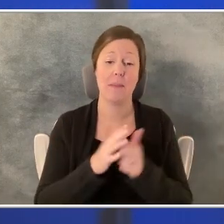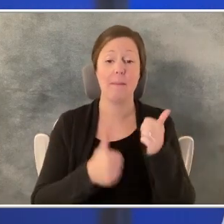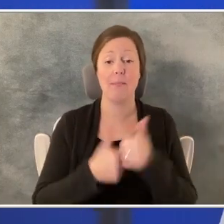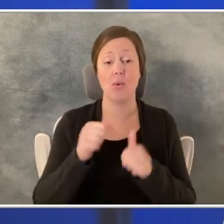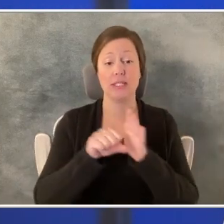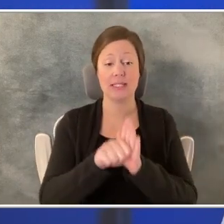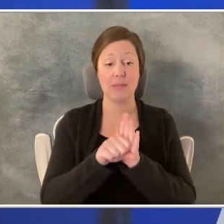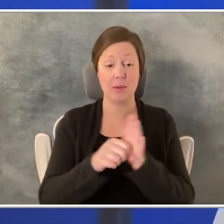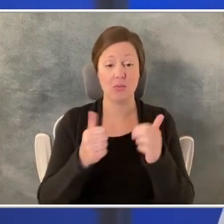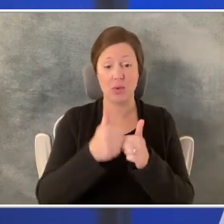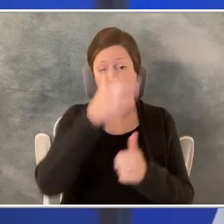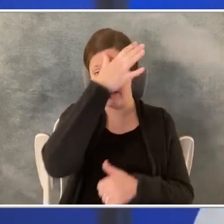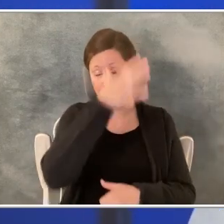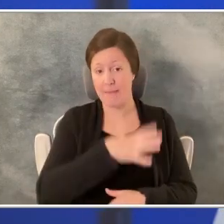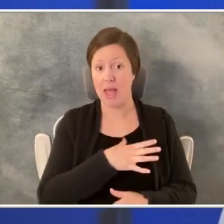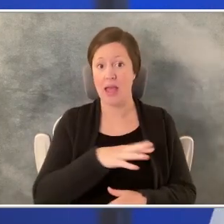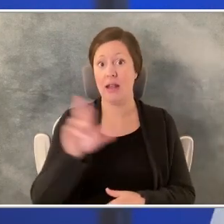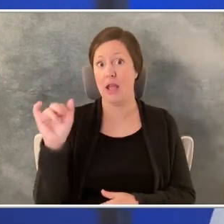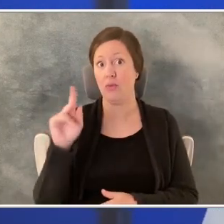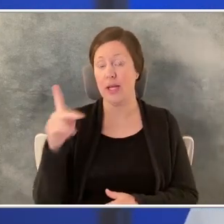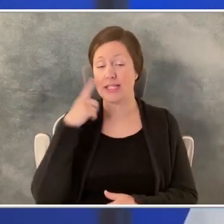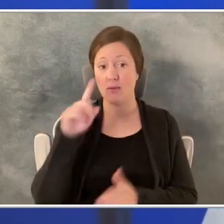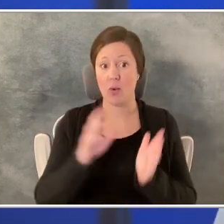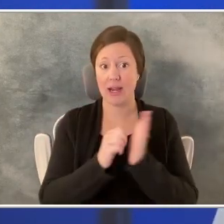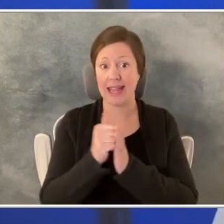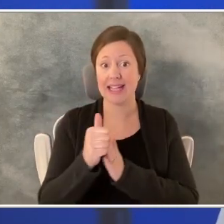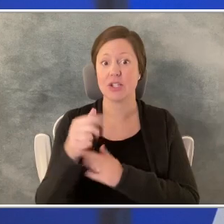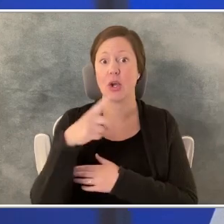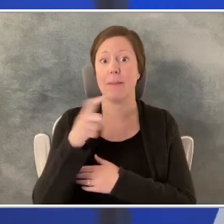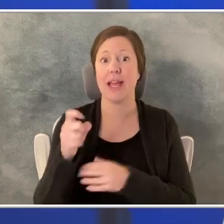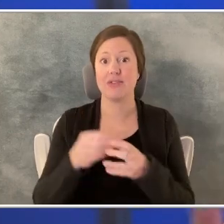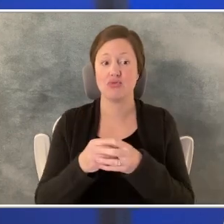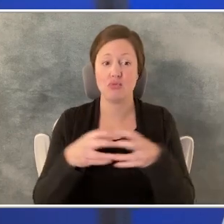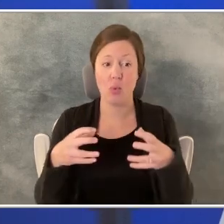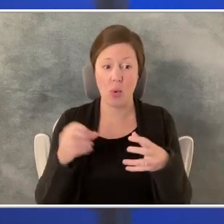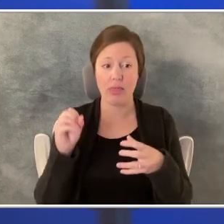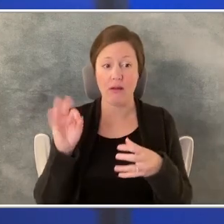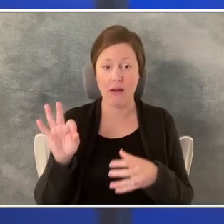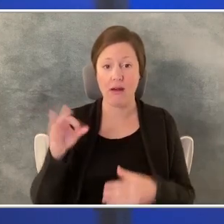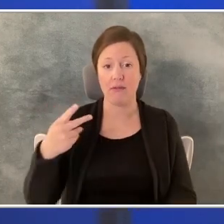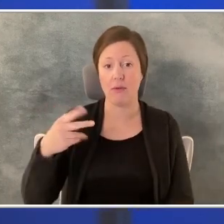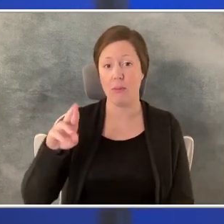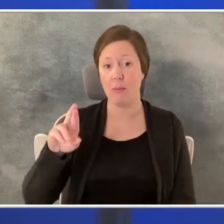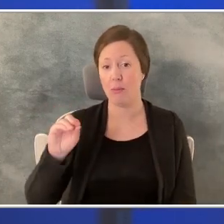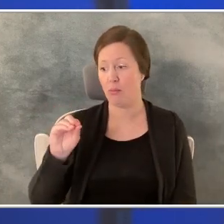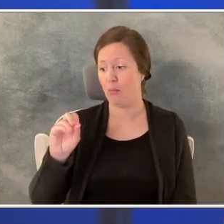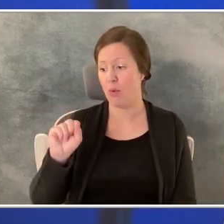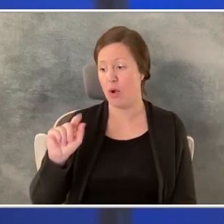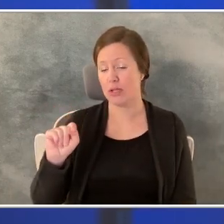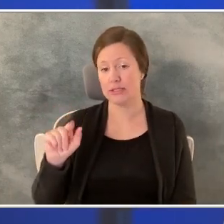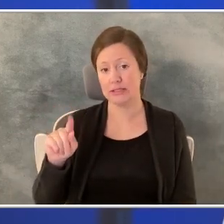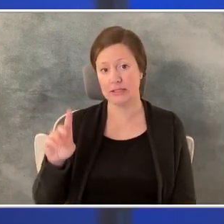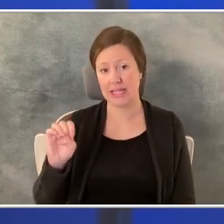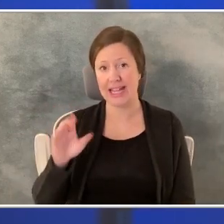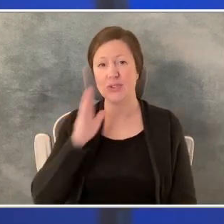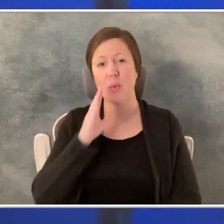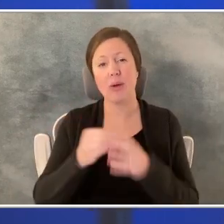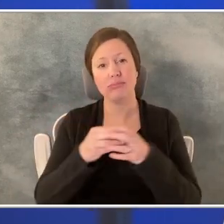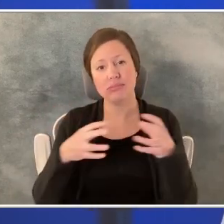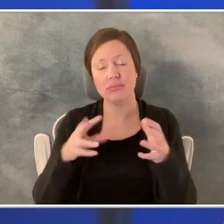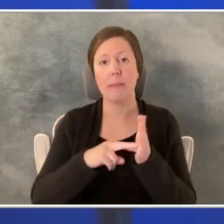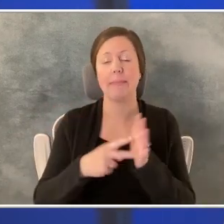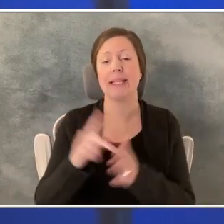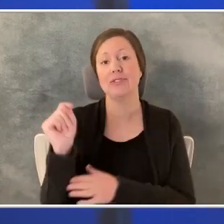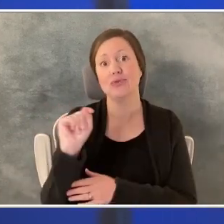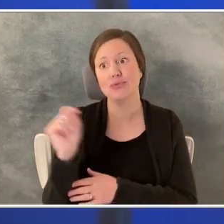who are at risk for prostate cancer are just related to growth of the prostate. As we age as men, prostates get bigger, so you start to see slowed urinary stream, trouble urinating,